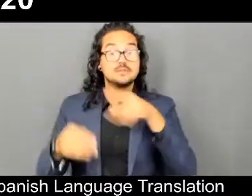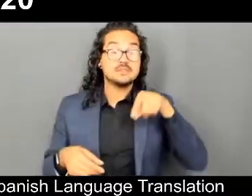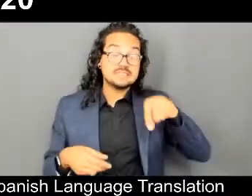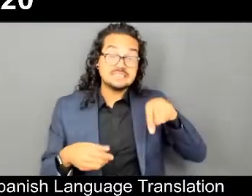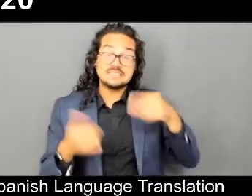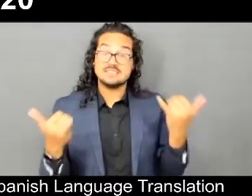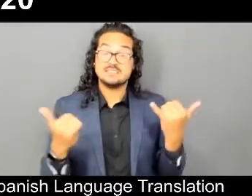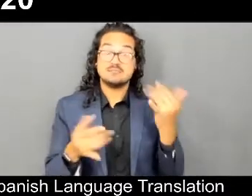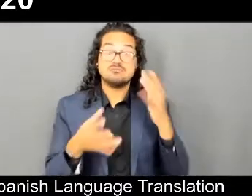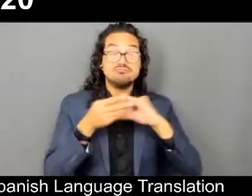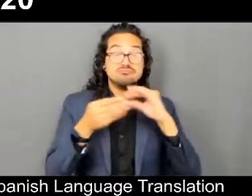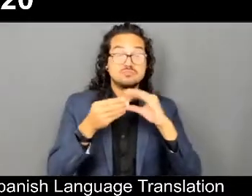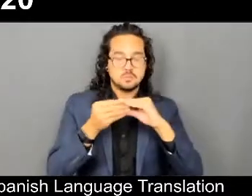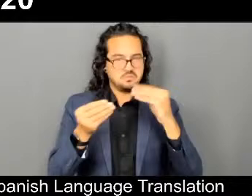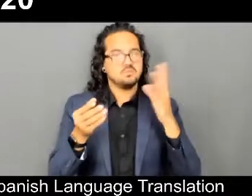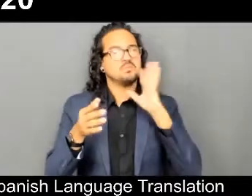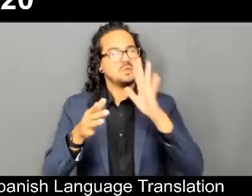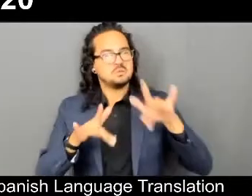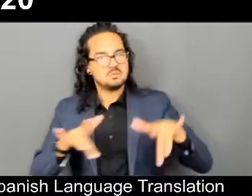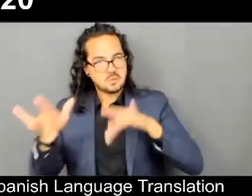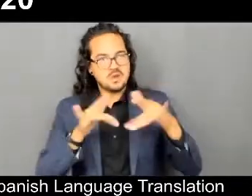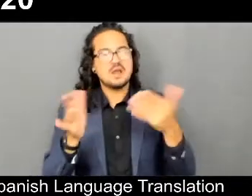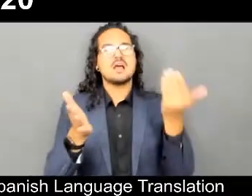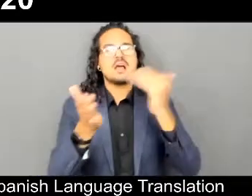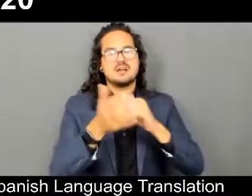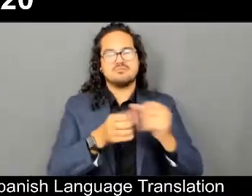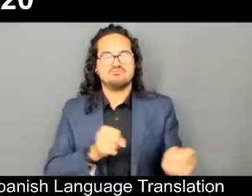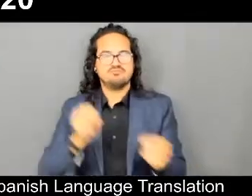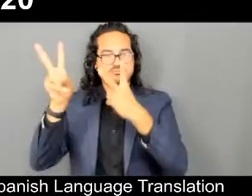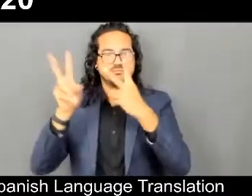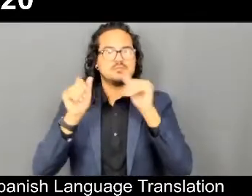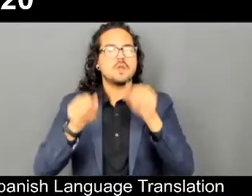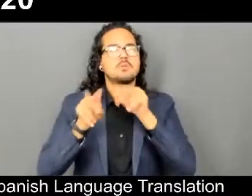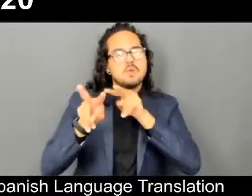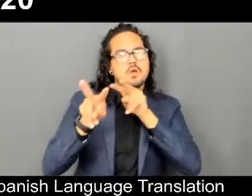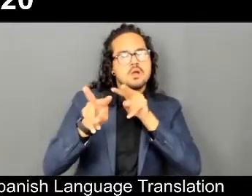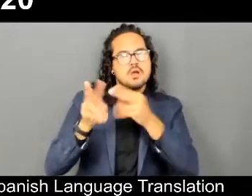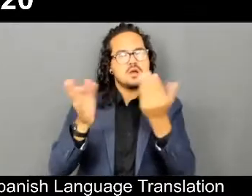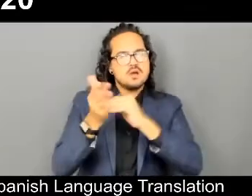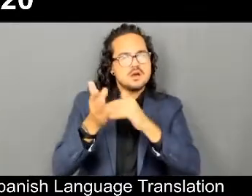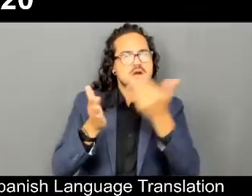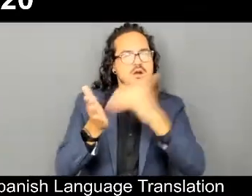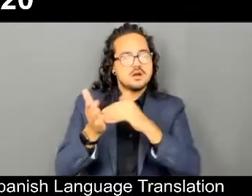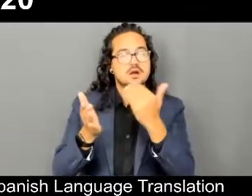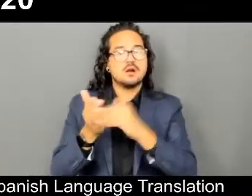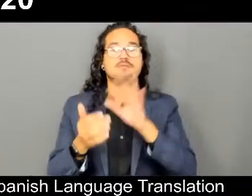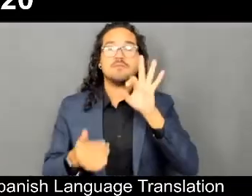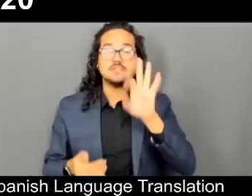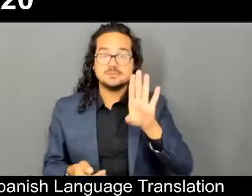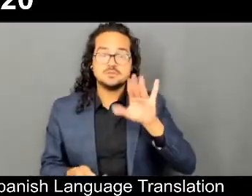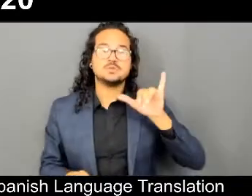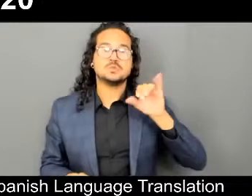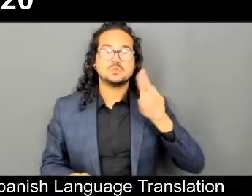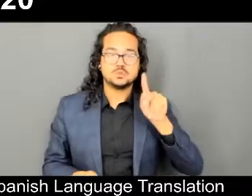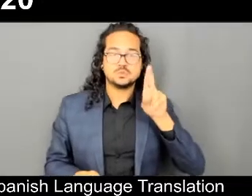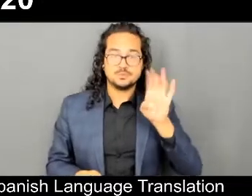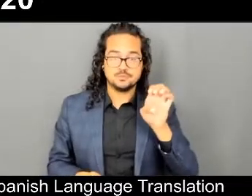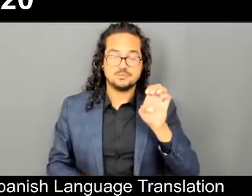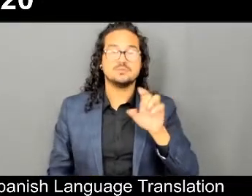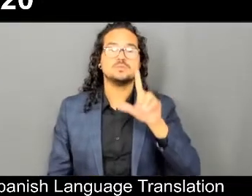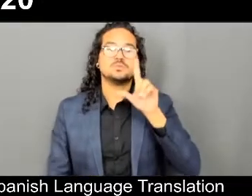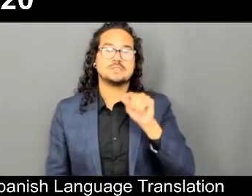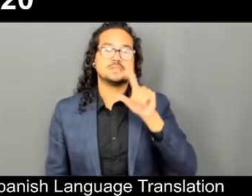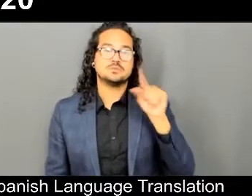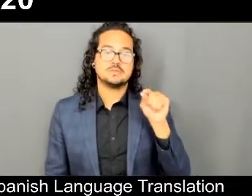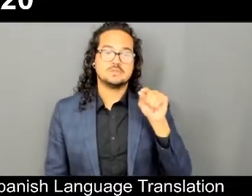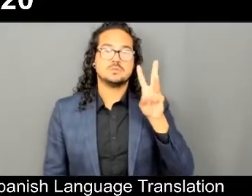YouTube channel, which is 2020 Woodward Fire. And in closing, I just wanted to give you